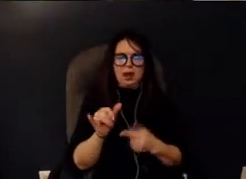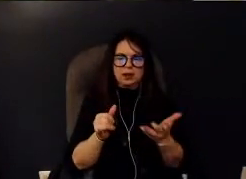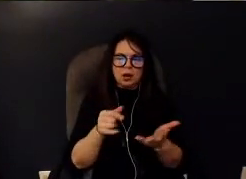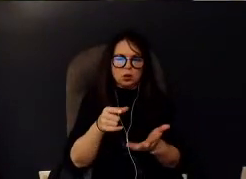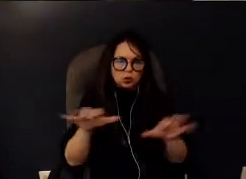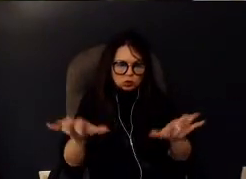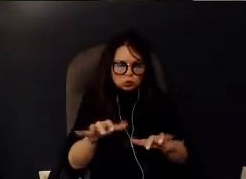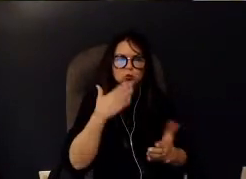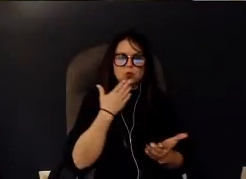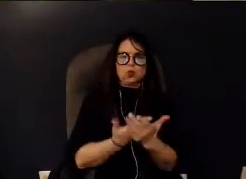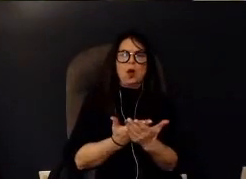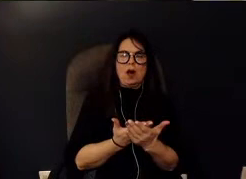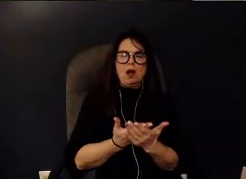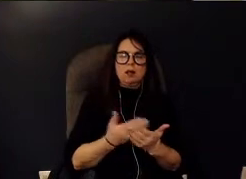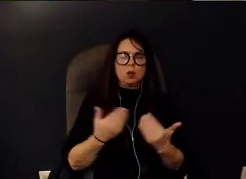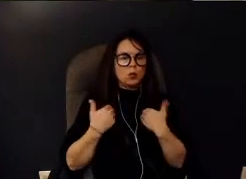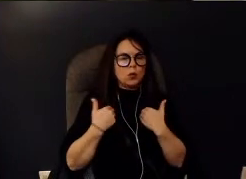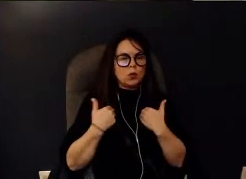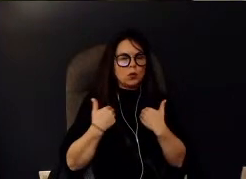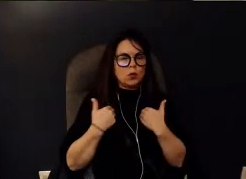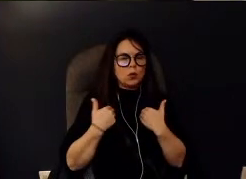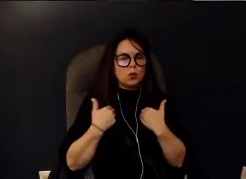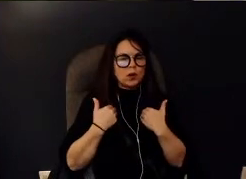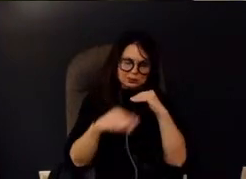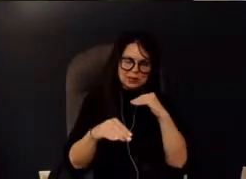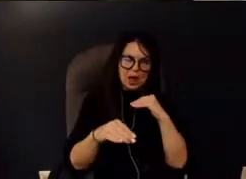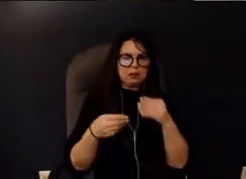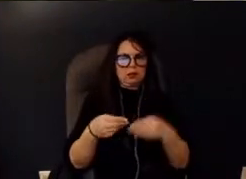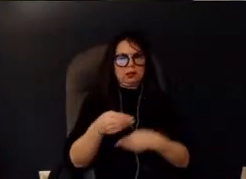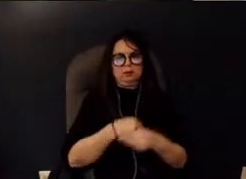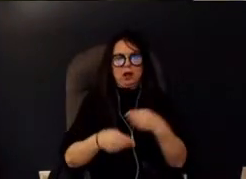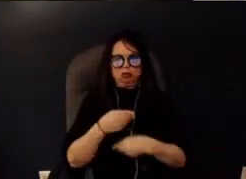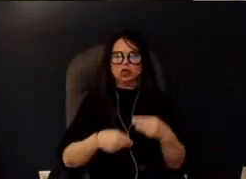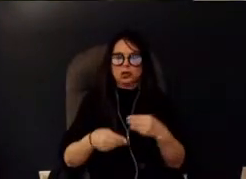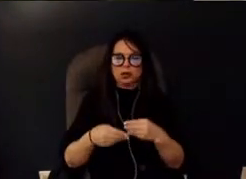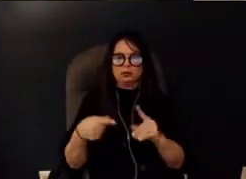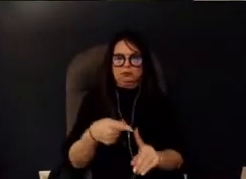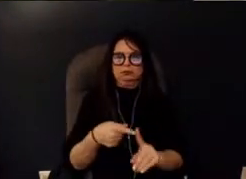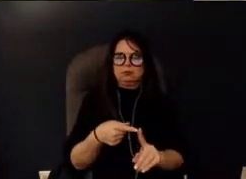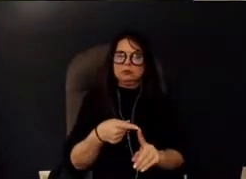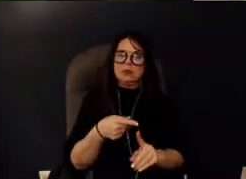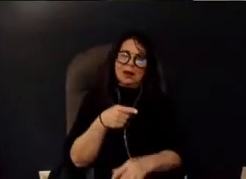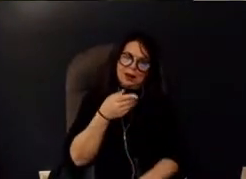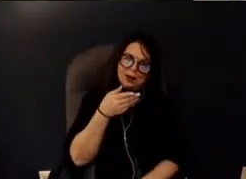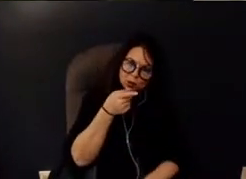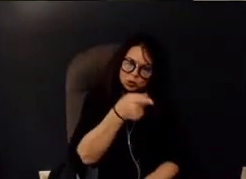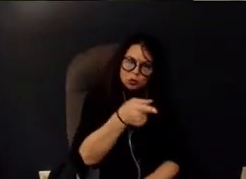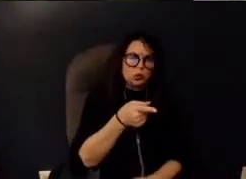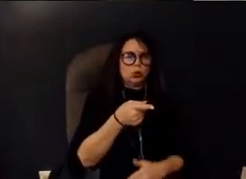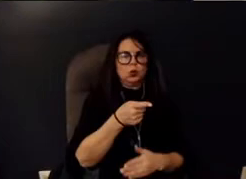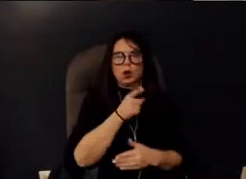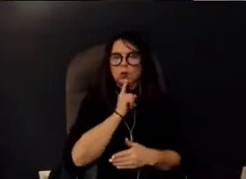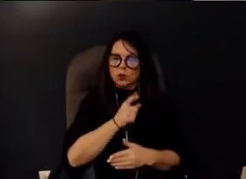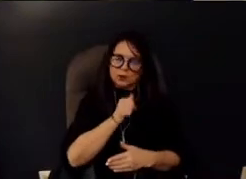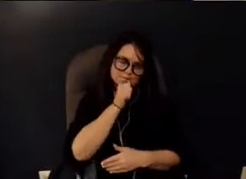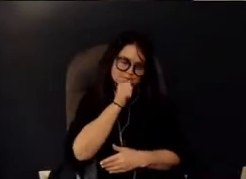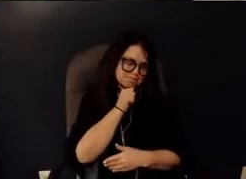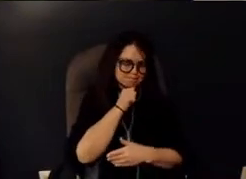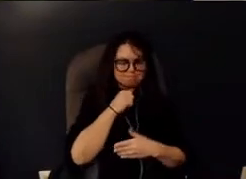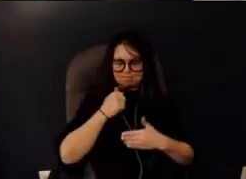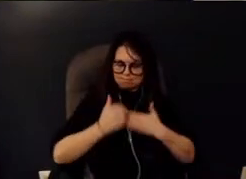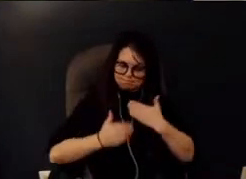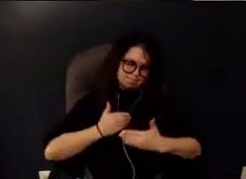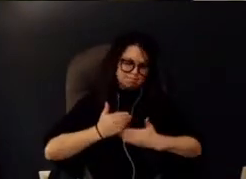solid budget in front of us, and you have been the one who has held it down and shepherded it through the process,